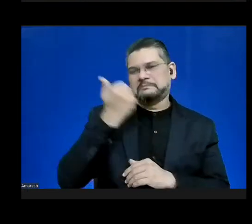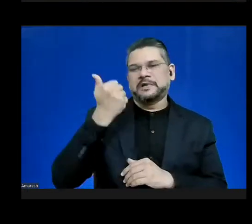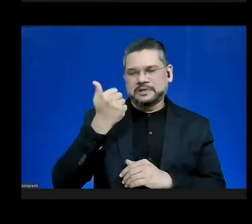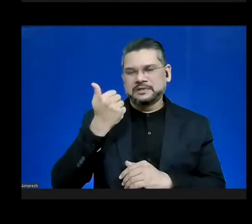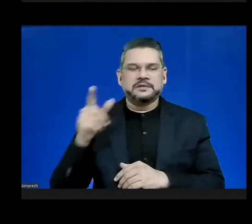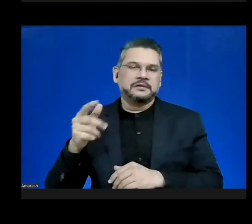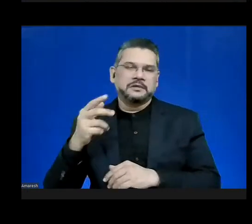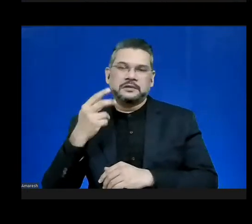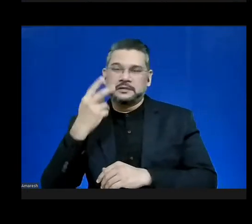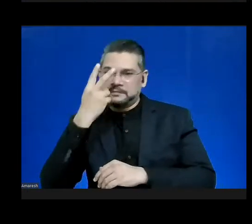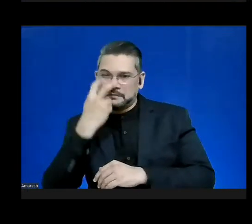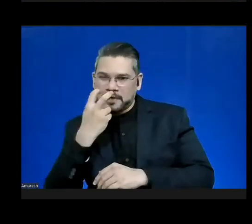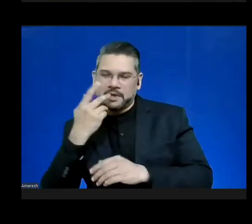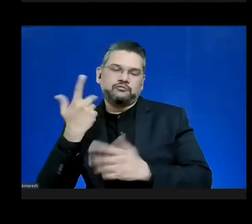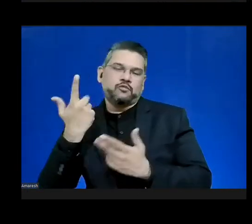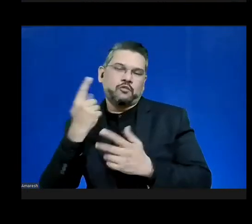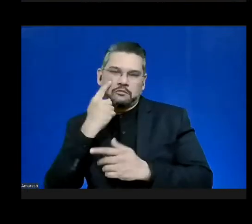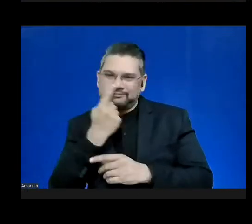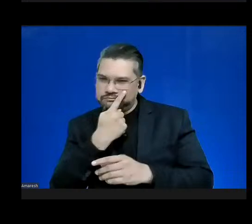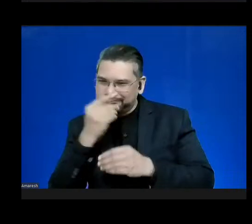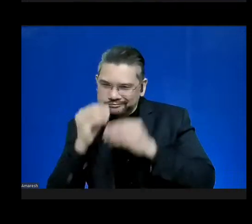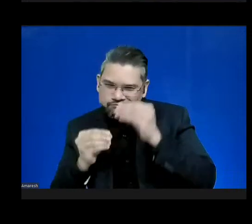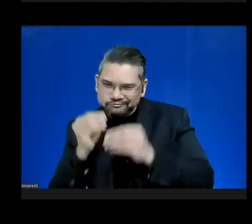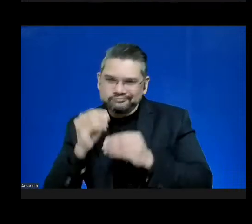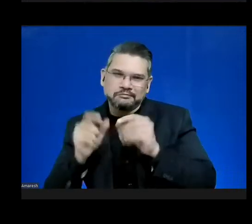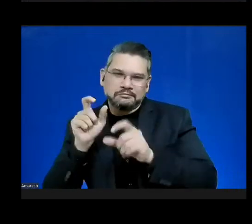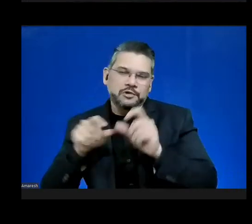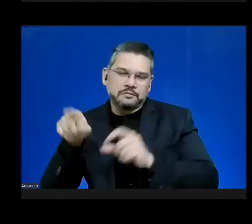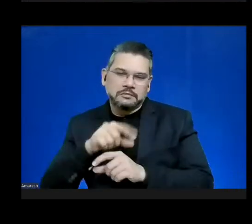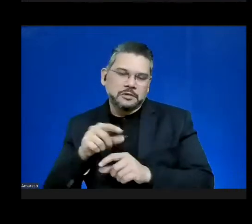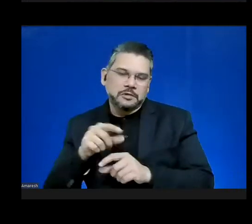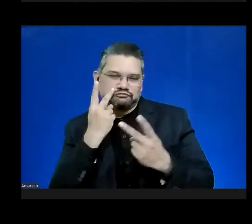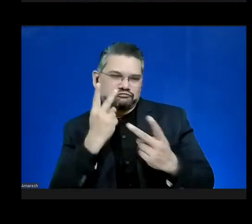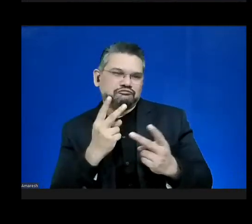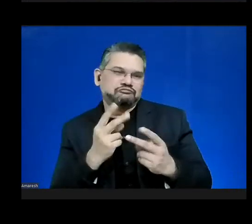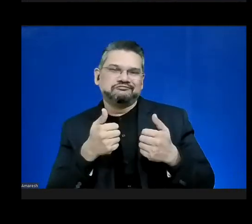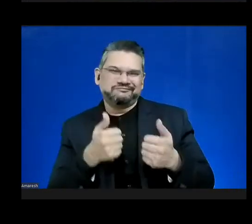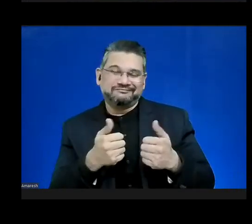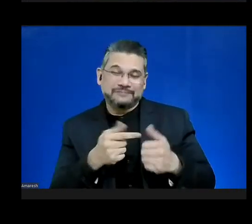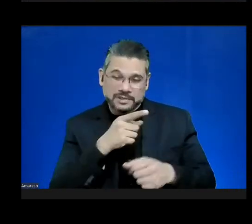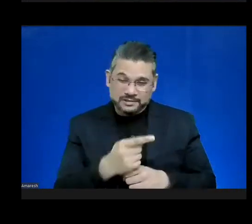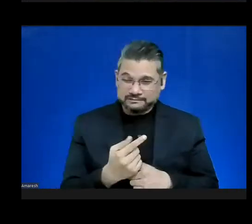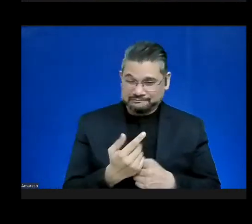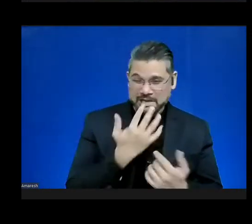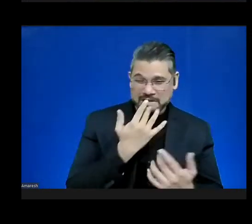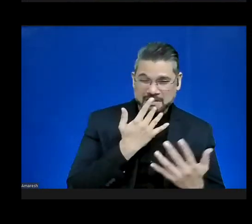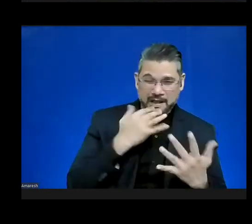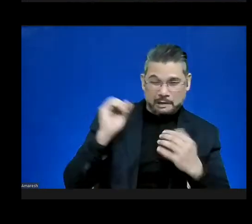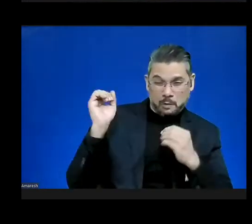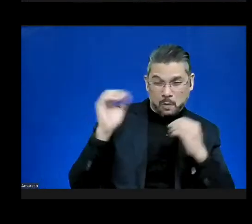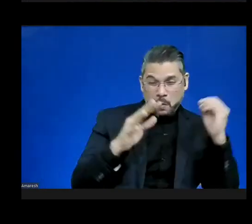And so one should be not be making too much of a jazzy thing